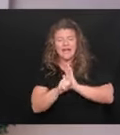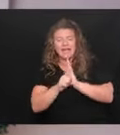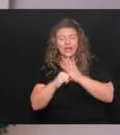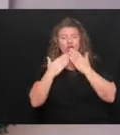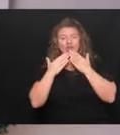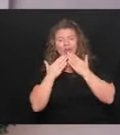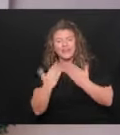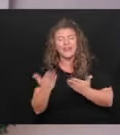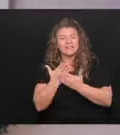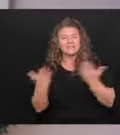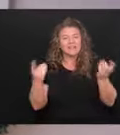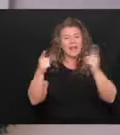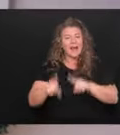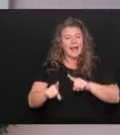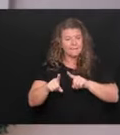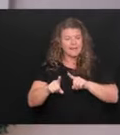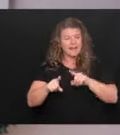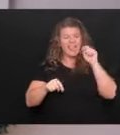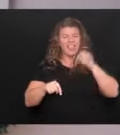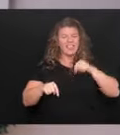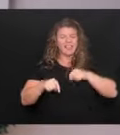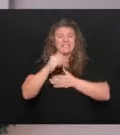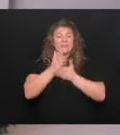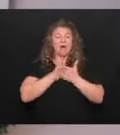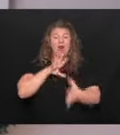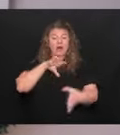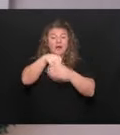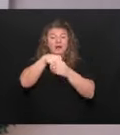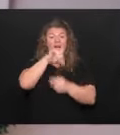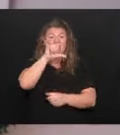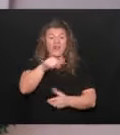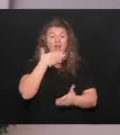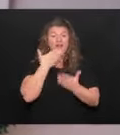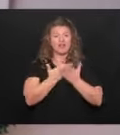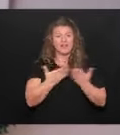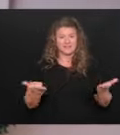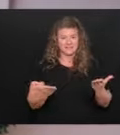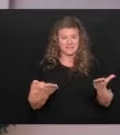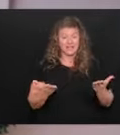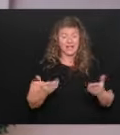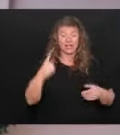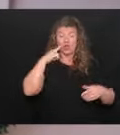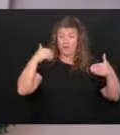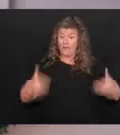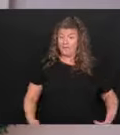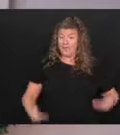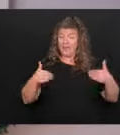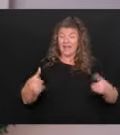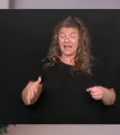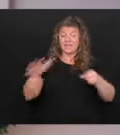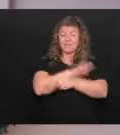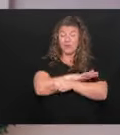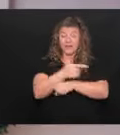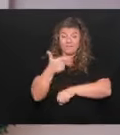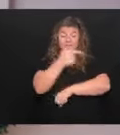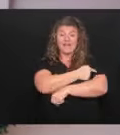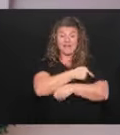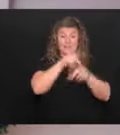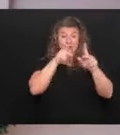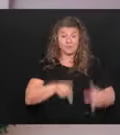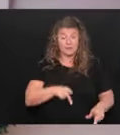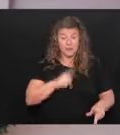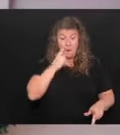talks about. And this is part of that goodness. So to me, as a fully vaccinated citizen, I